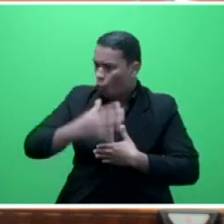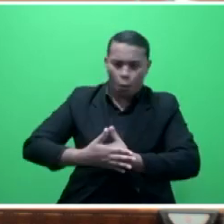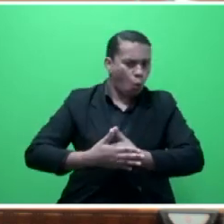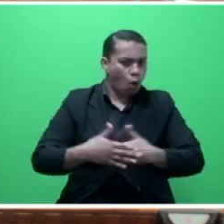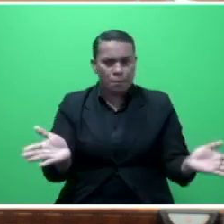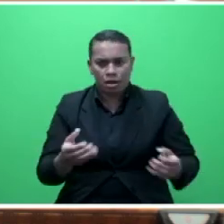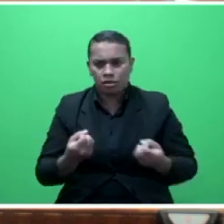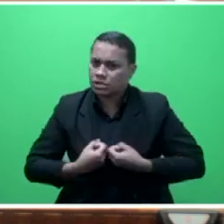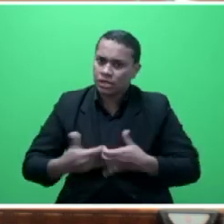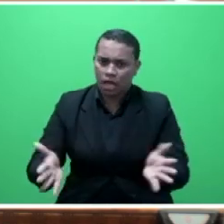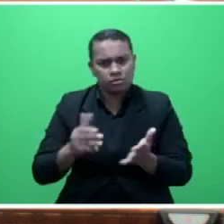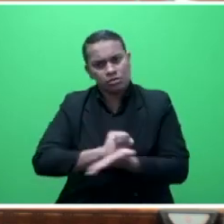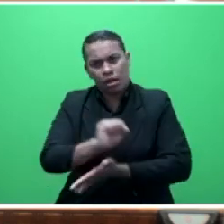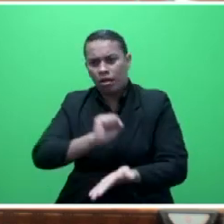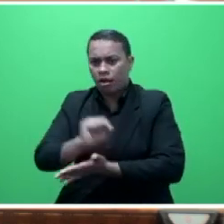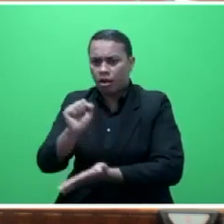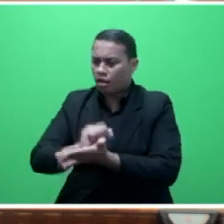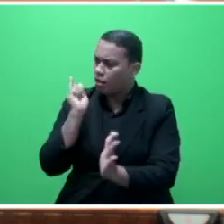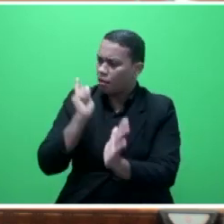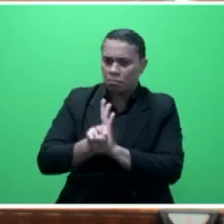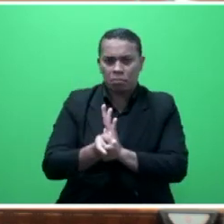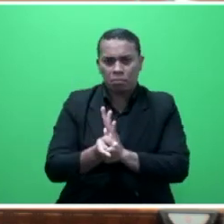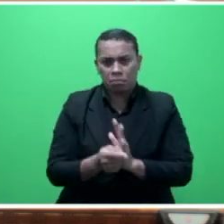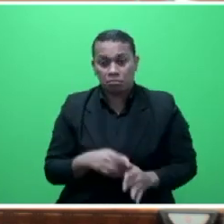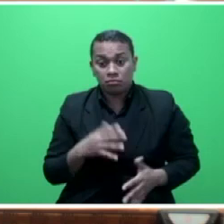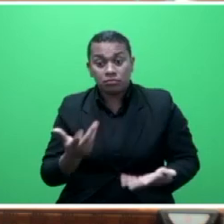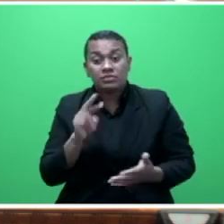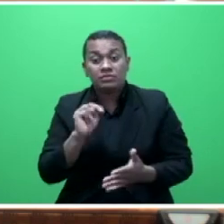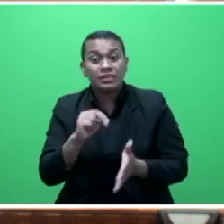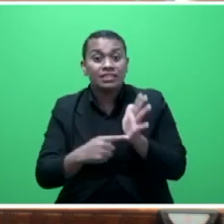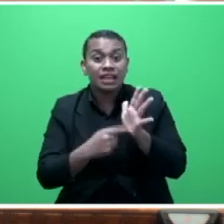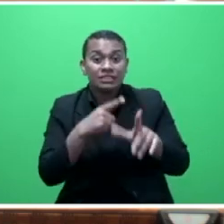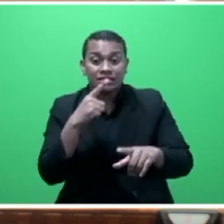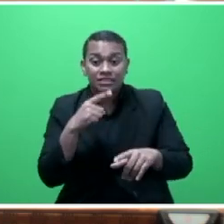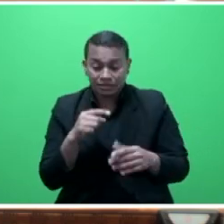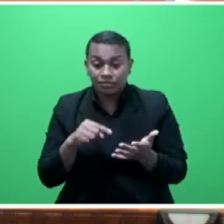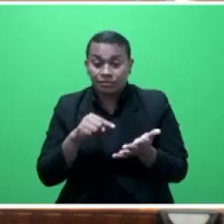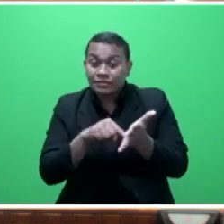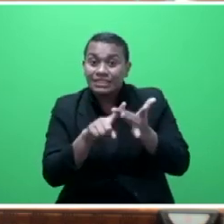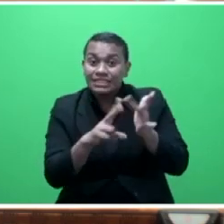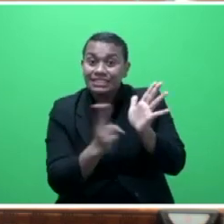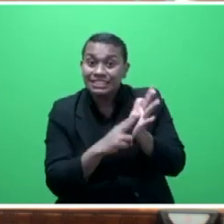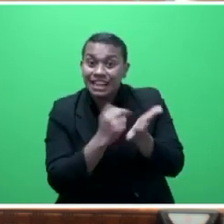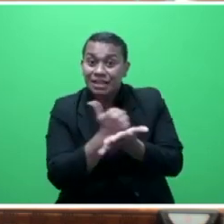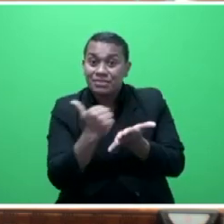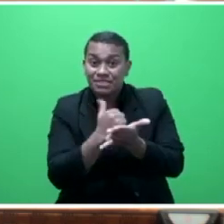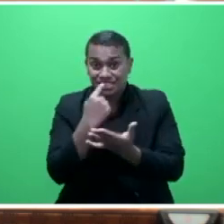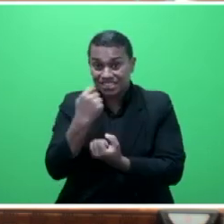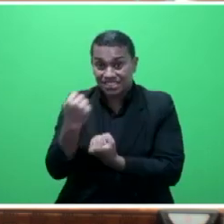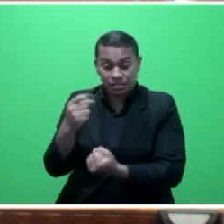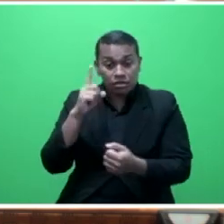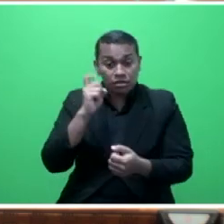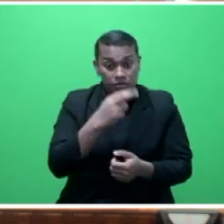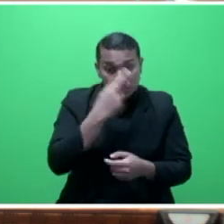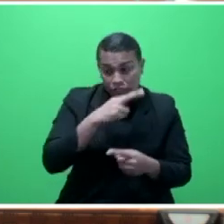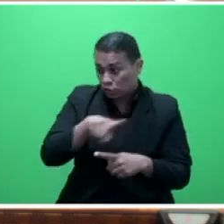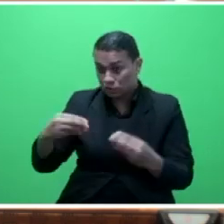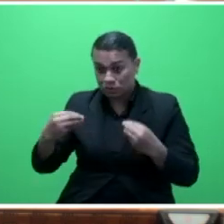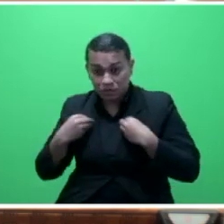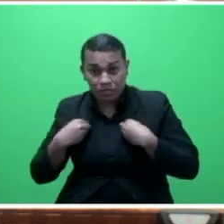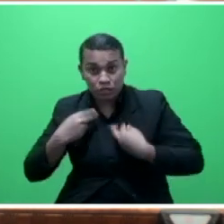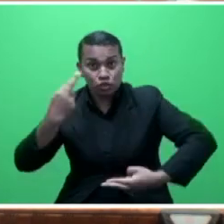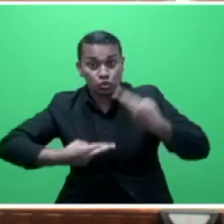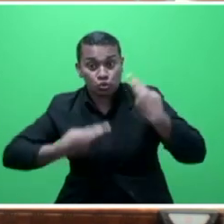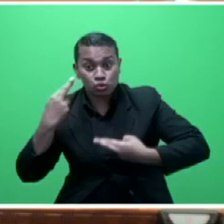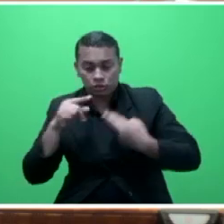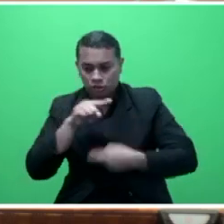customers immediately. They of course need a TIN number. Other higher-risk businesses, which involve people's health, such as restaurants, will need to